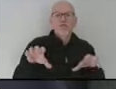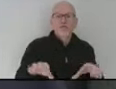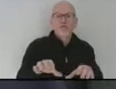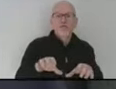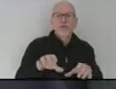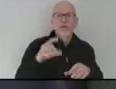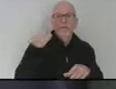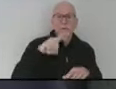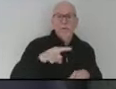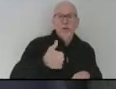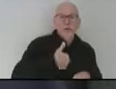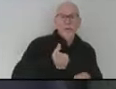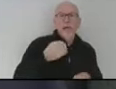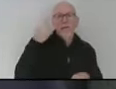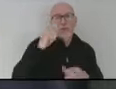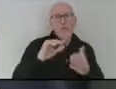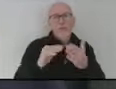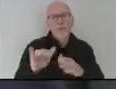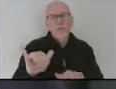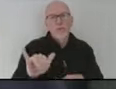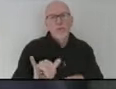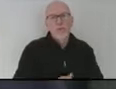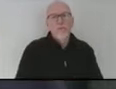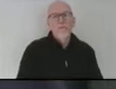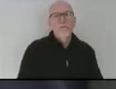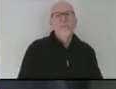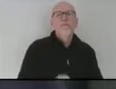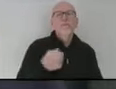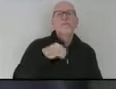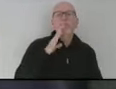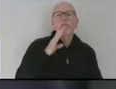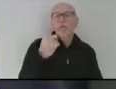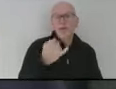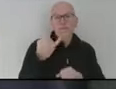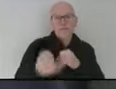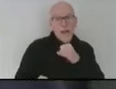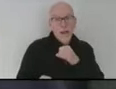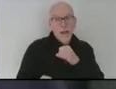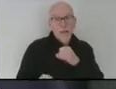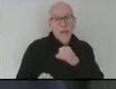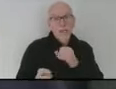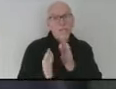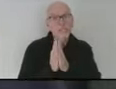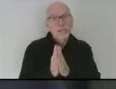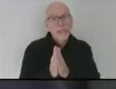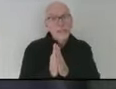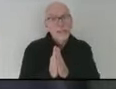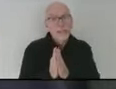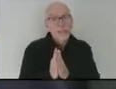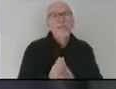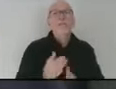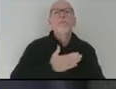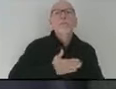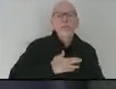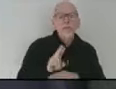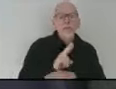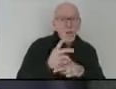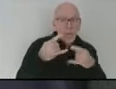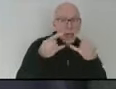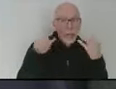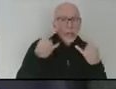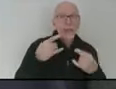for ourselves but for our community here. So I'll put one final plea in that. Please wear a mask. Please